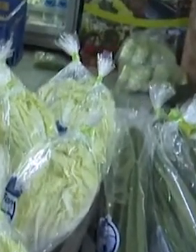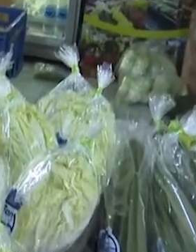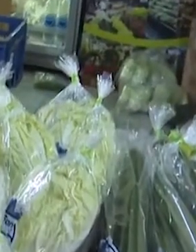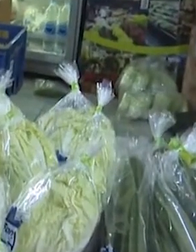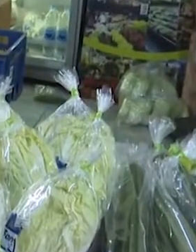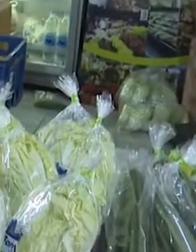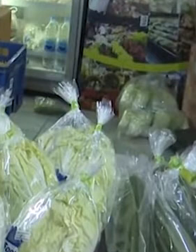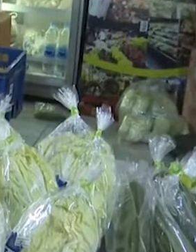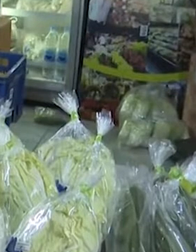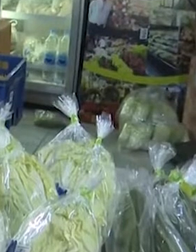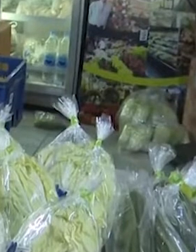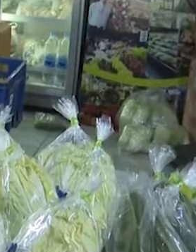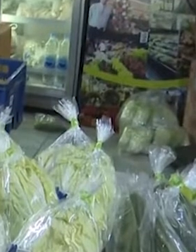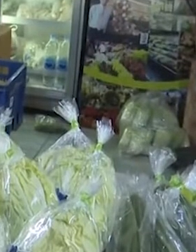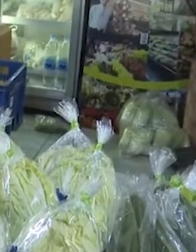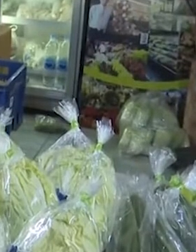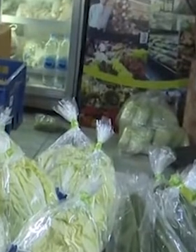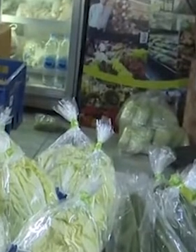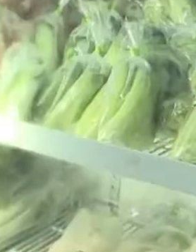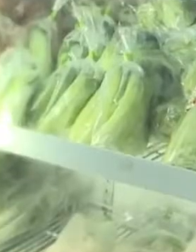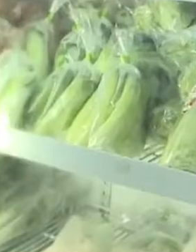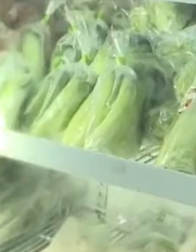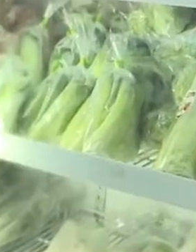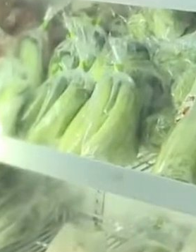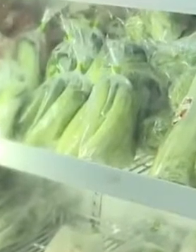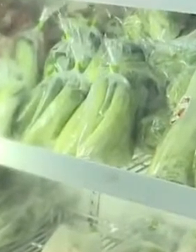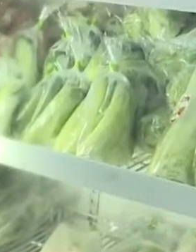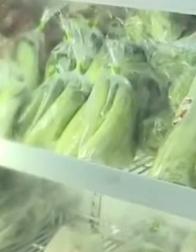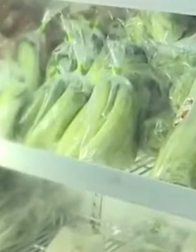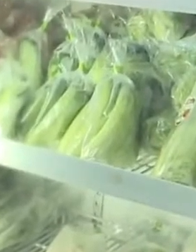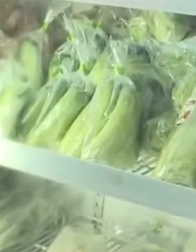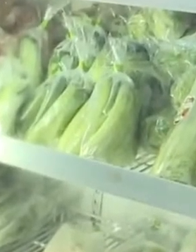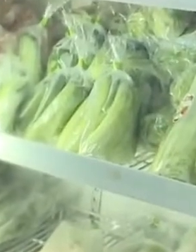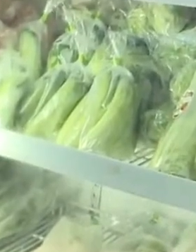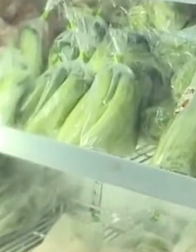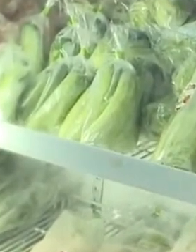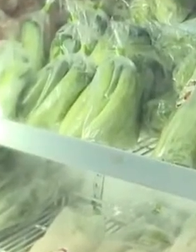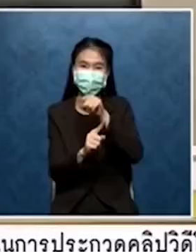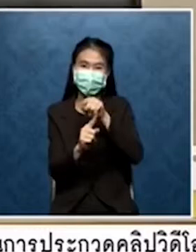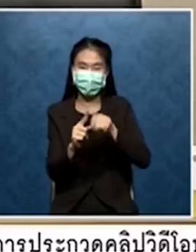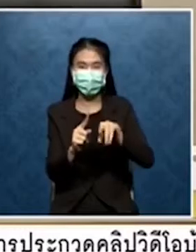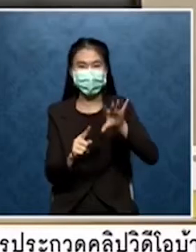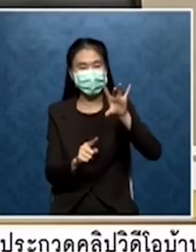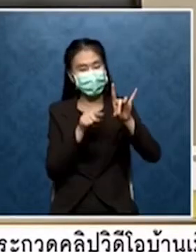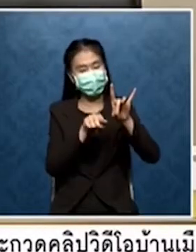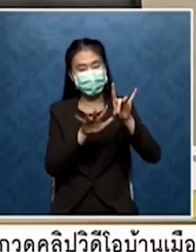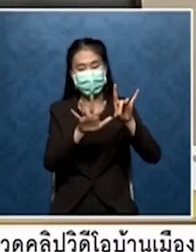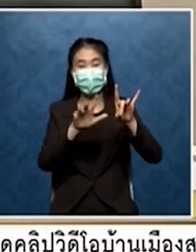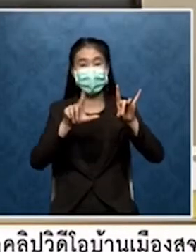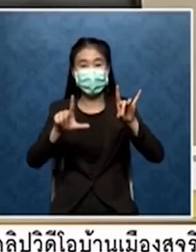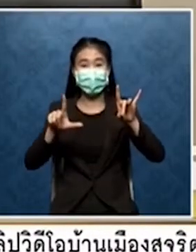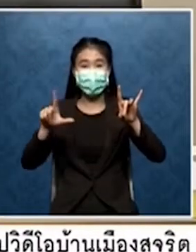to be reconsidered, with the ability of a country to service the debt to be taken into consideration. Meanwhile,